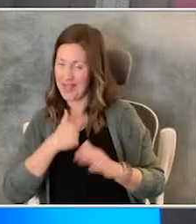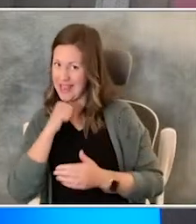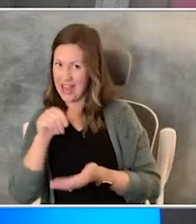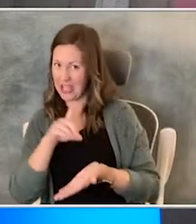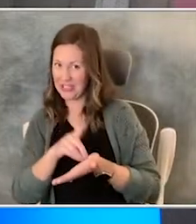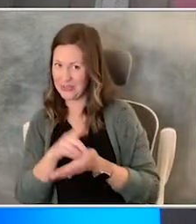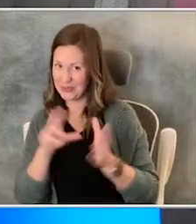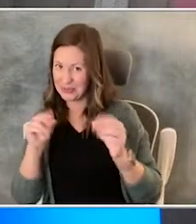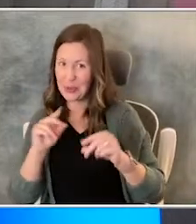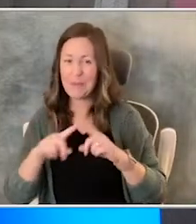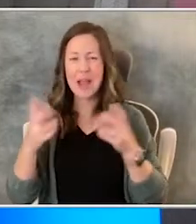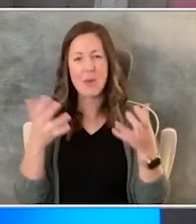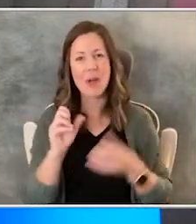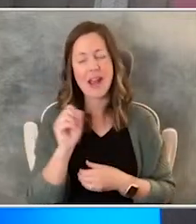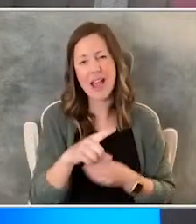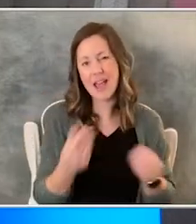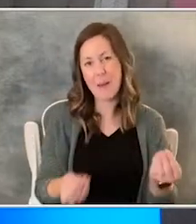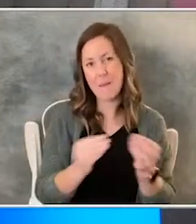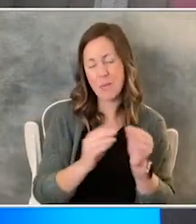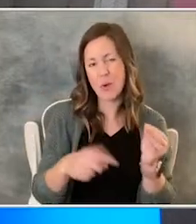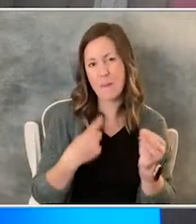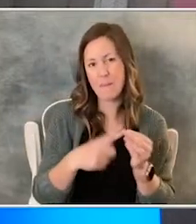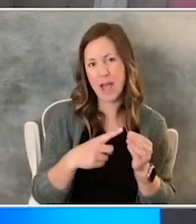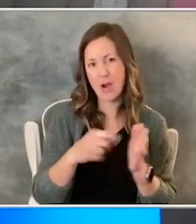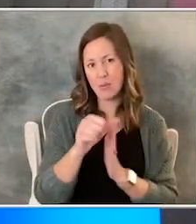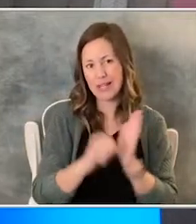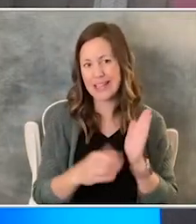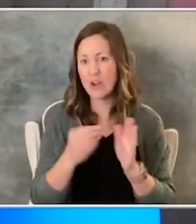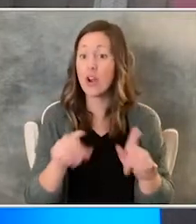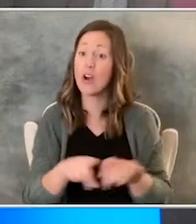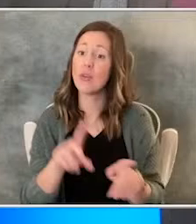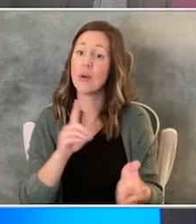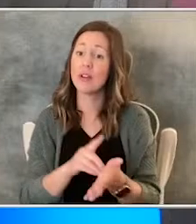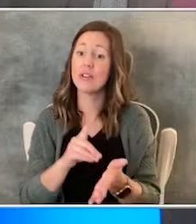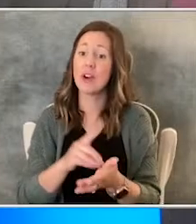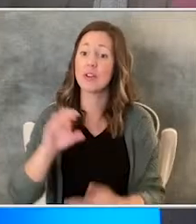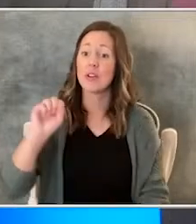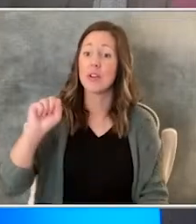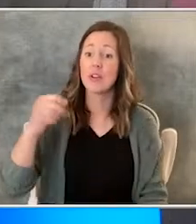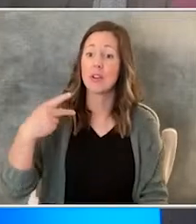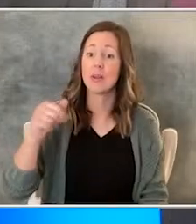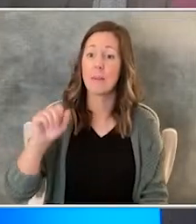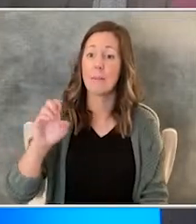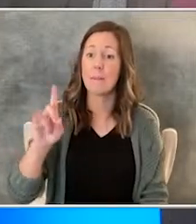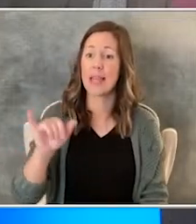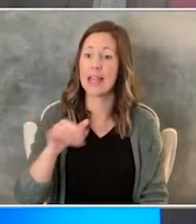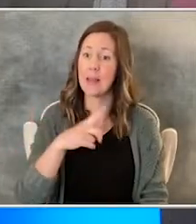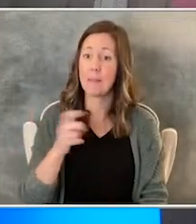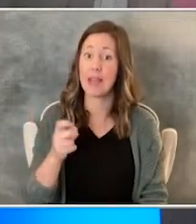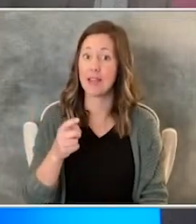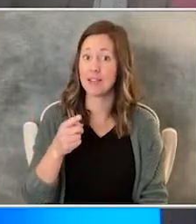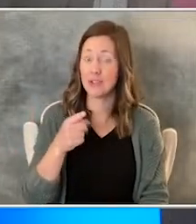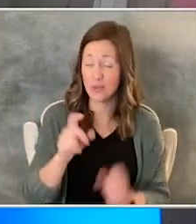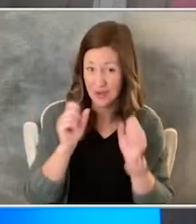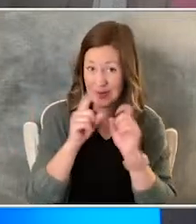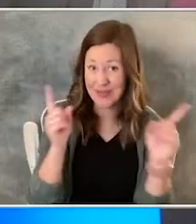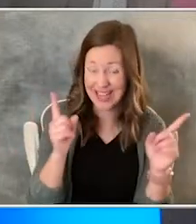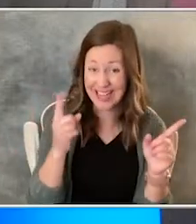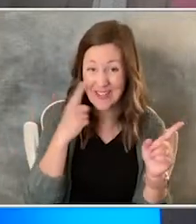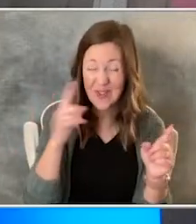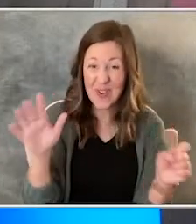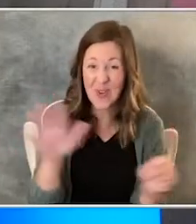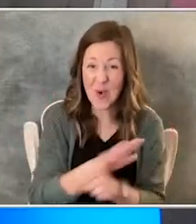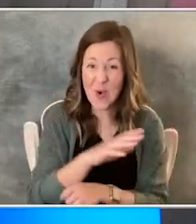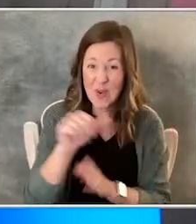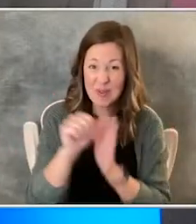good. And Right. so I requested to not have that medicine. And after a conversation with Dr.